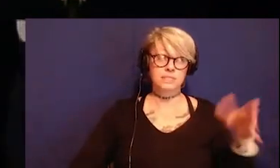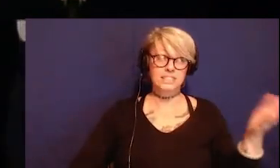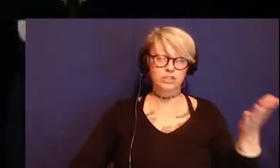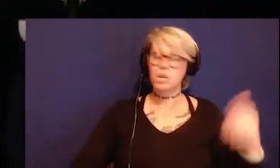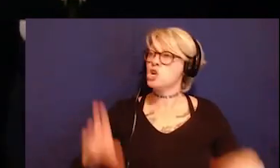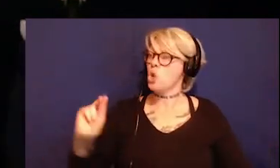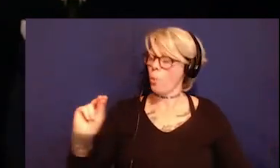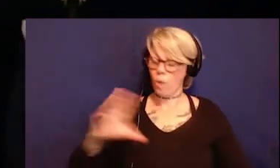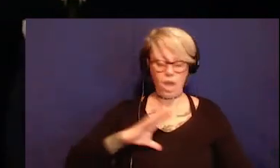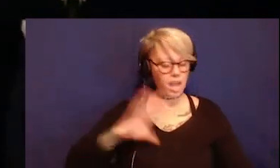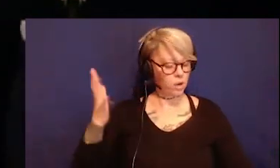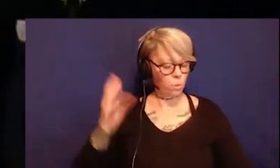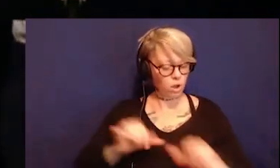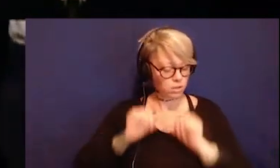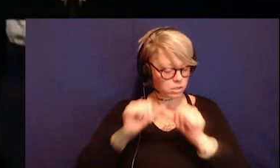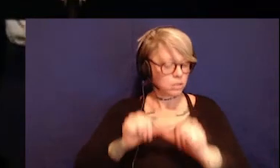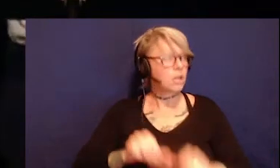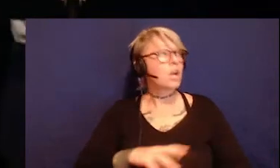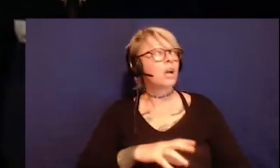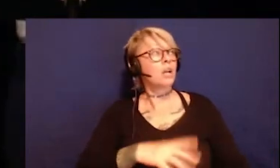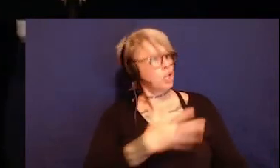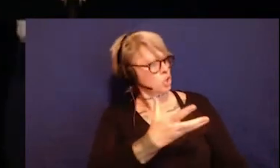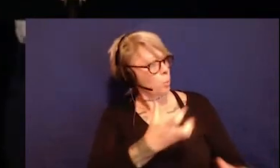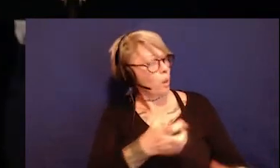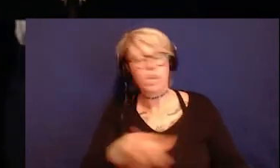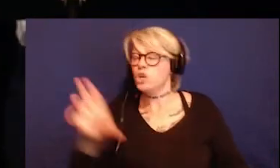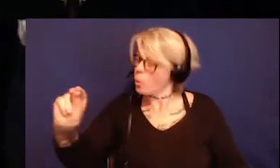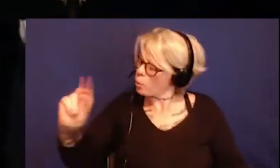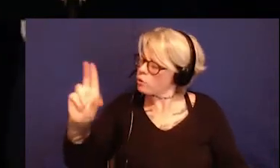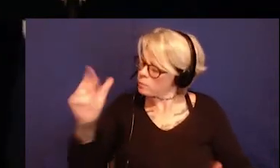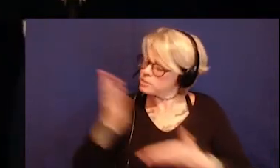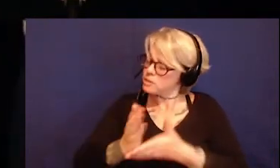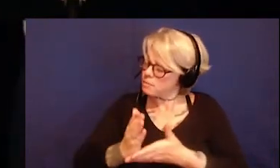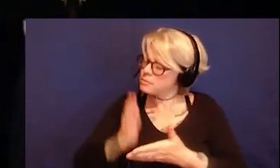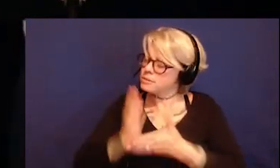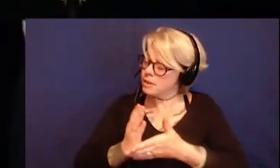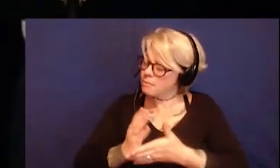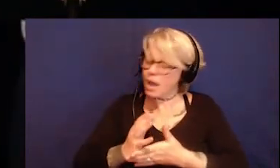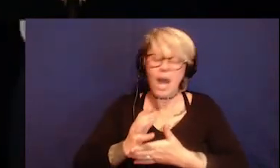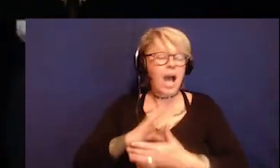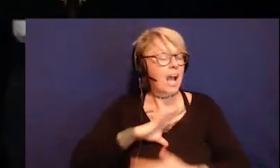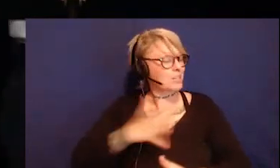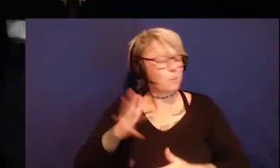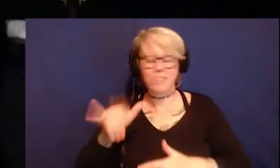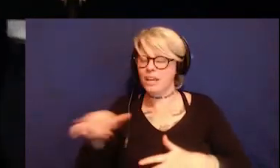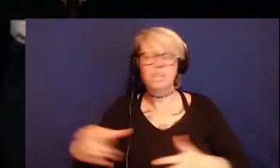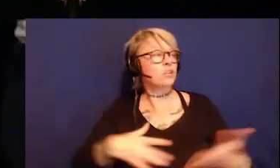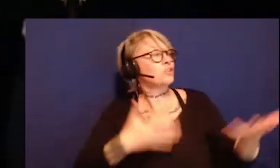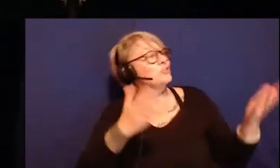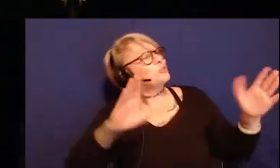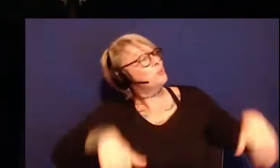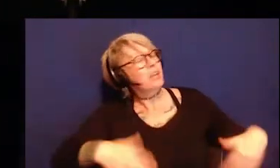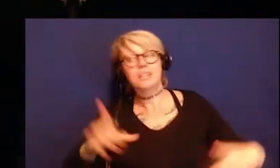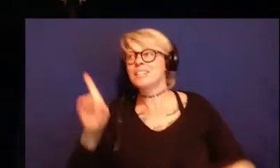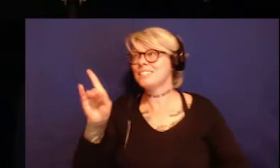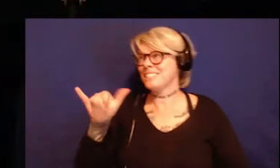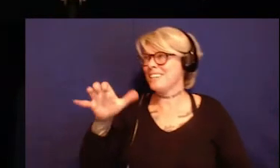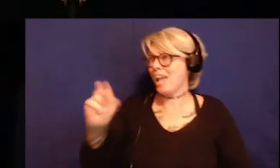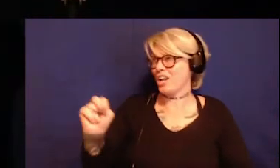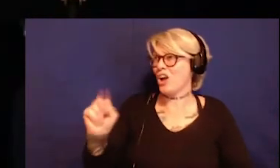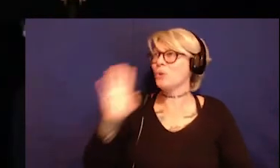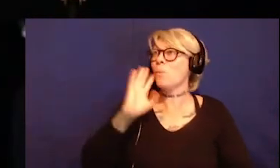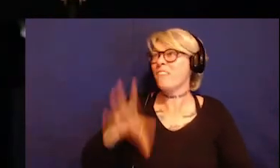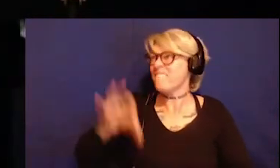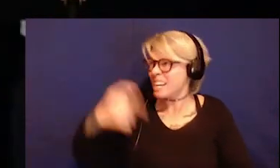want this anymore. You asked for it. No. No. Stop. This isn't what I bargained for. Too late. Daikon is going to